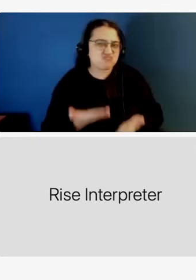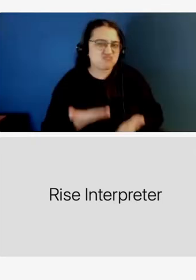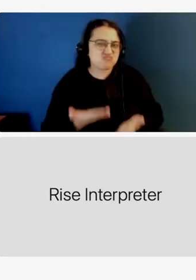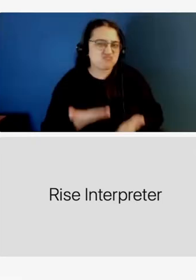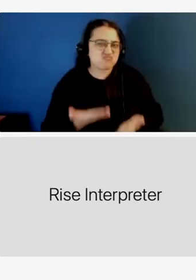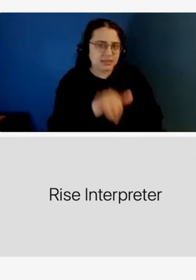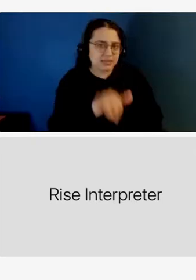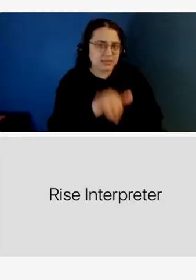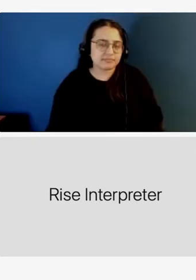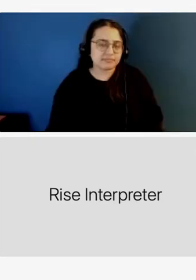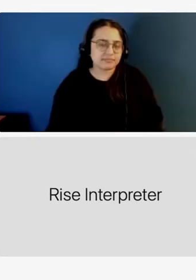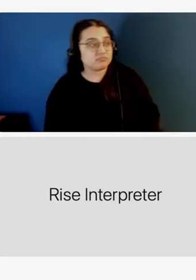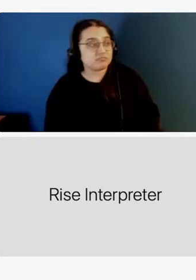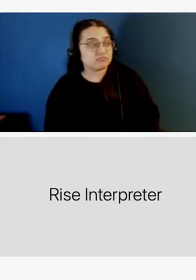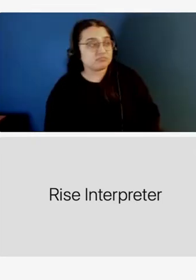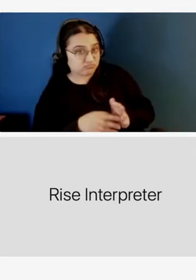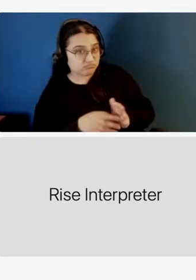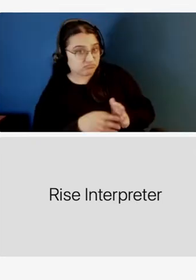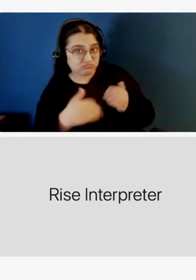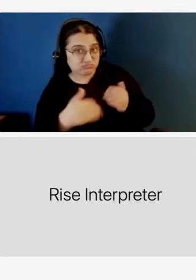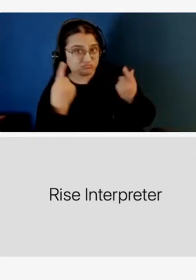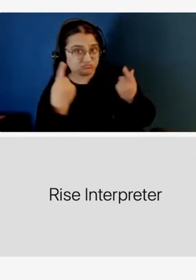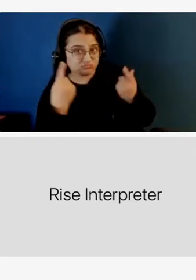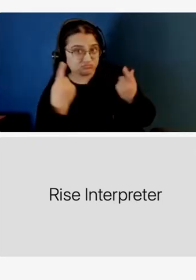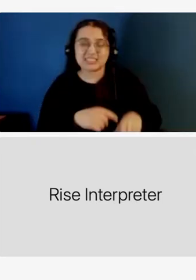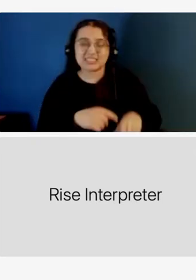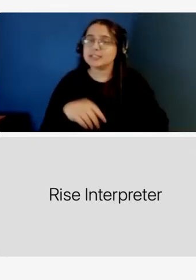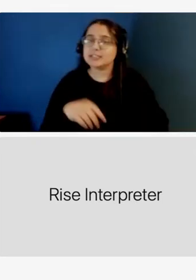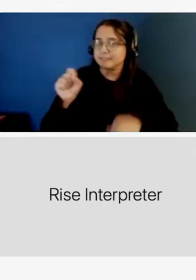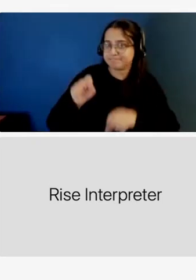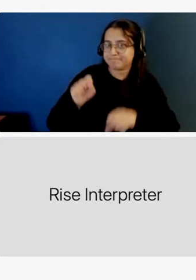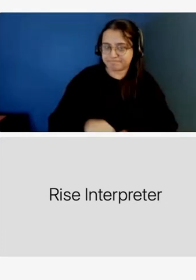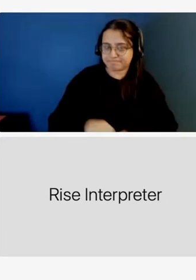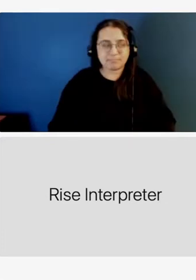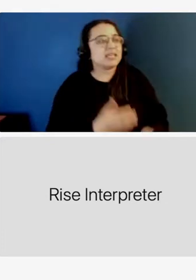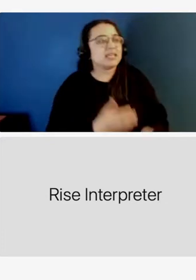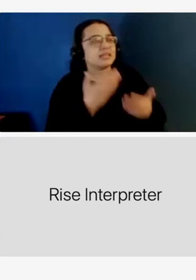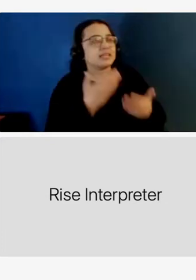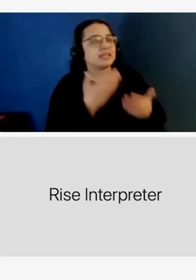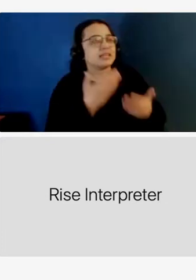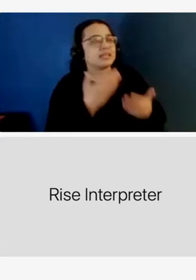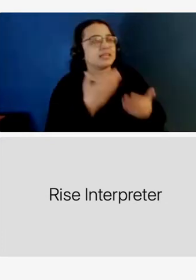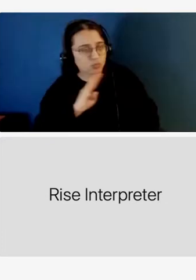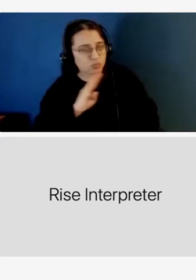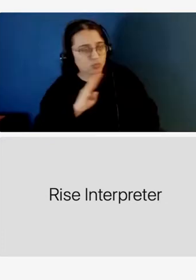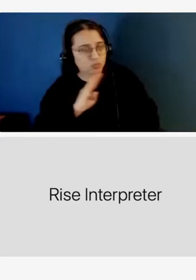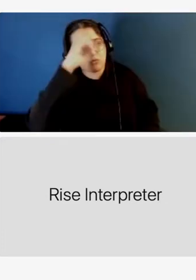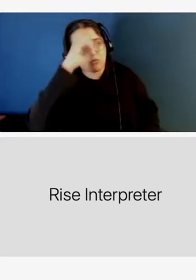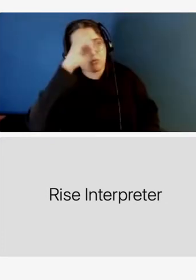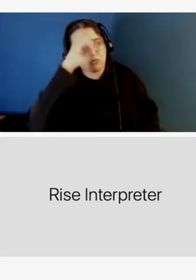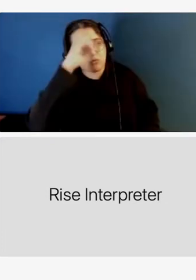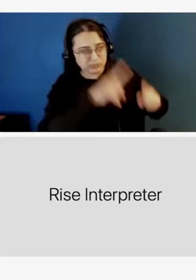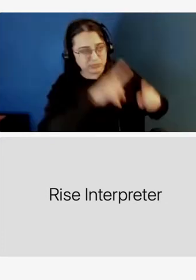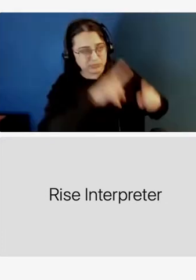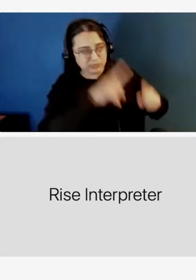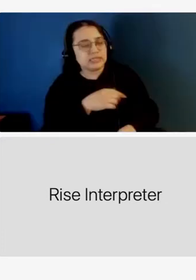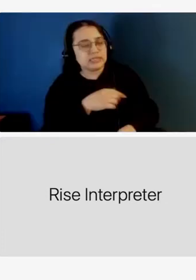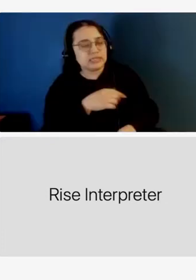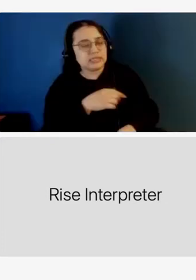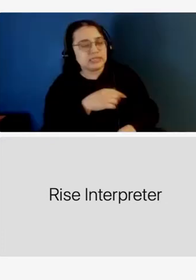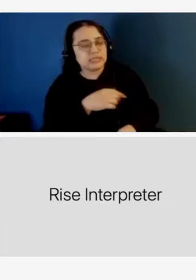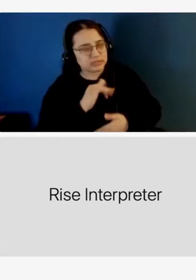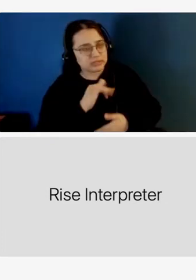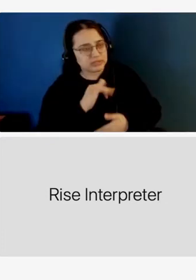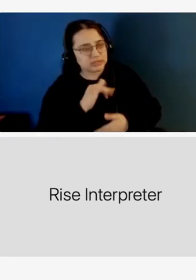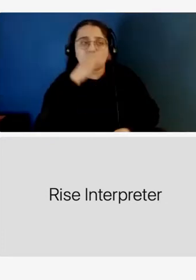yes? Yes. Thank you to the board for their consensus. I appreciate that. And I know you're going to talk to Ms. Medina, but I'll call her.